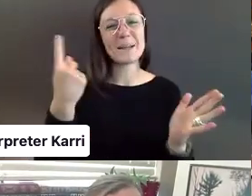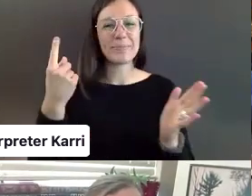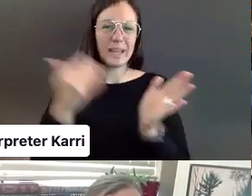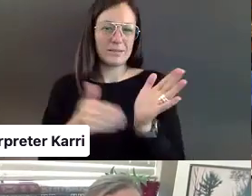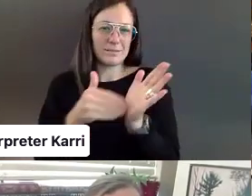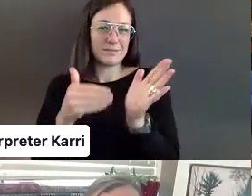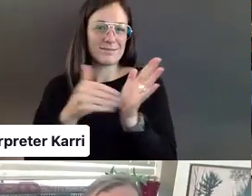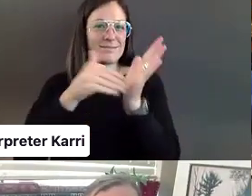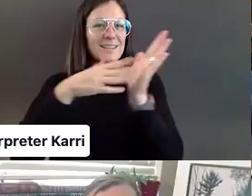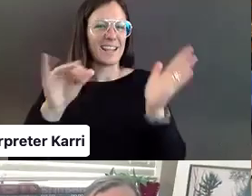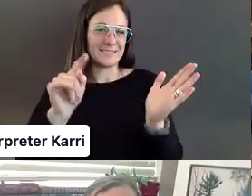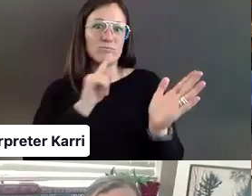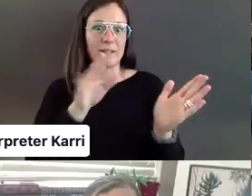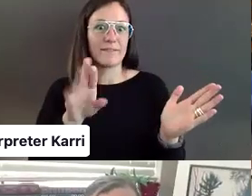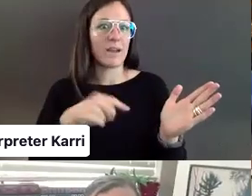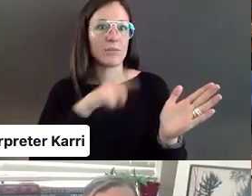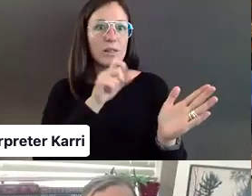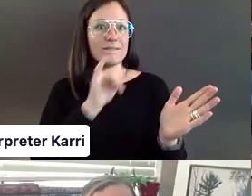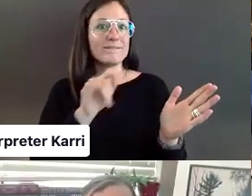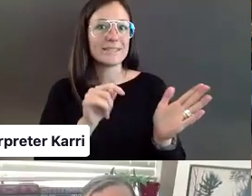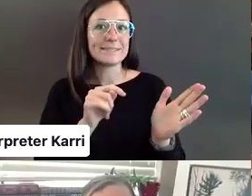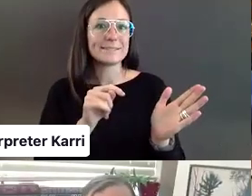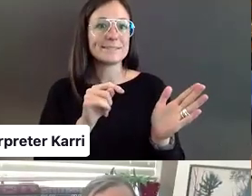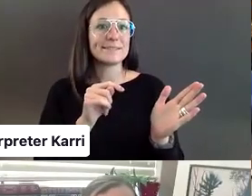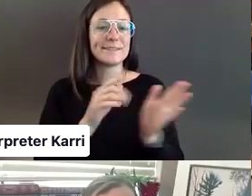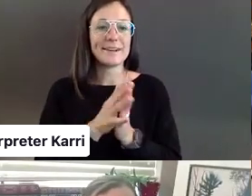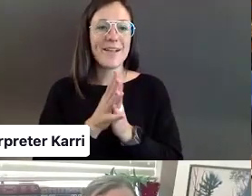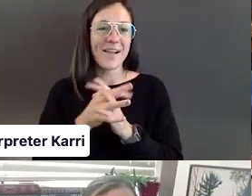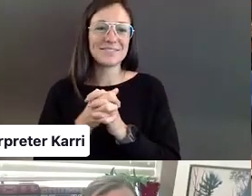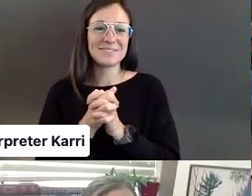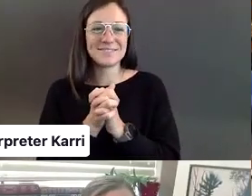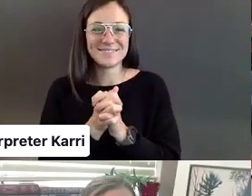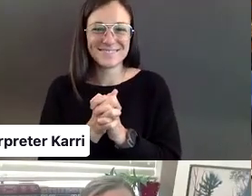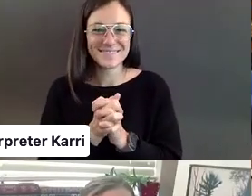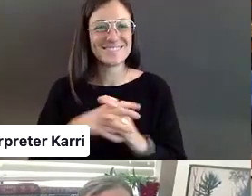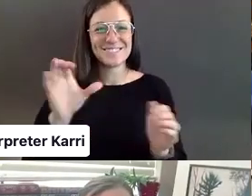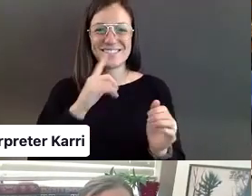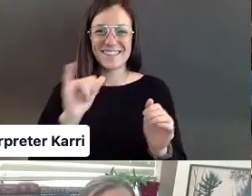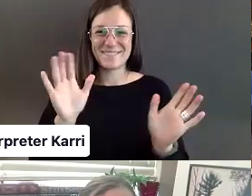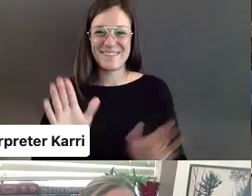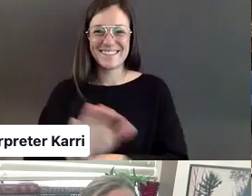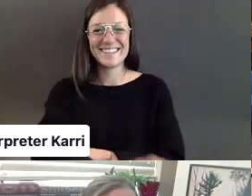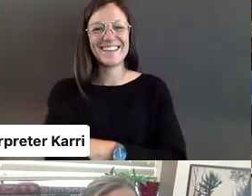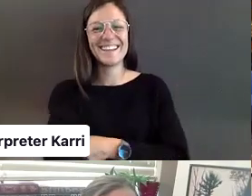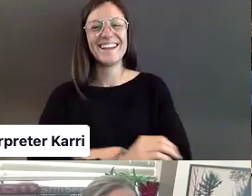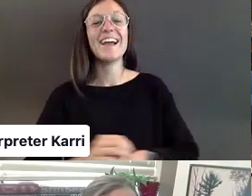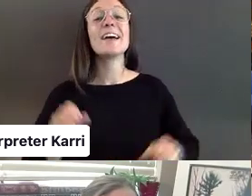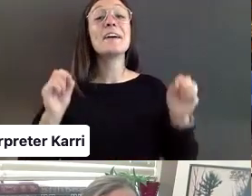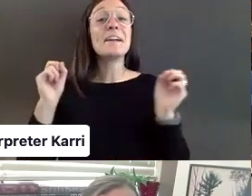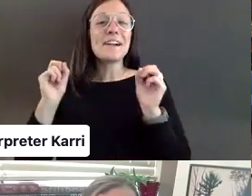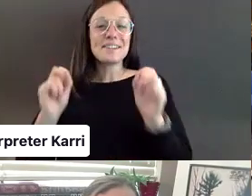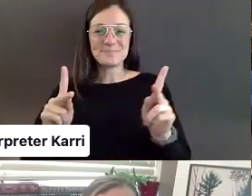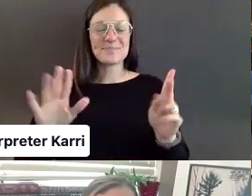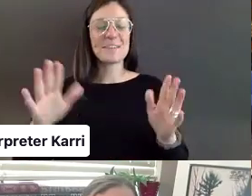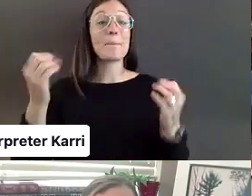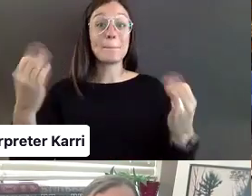and over again, and it's so much fun. I love it. Amazing. Well, okay, so questions are coming